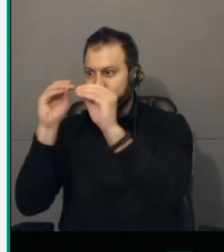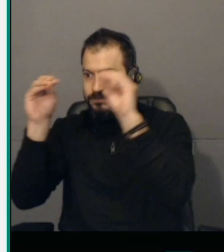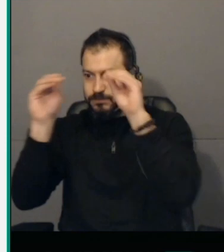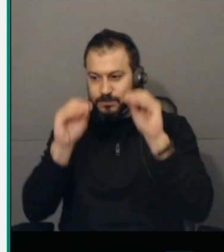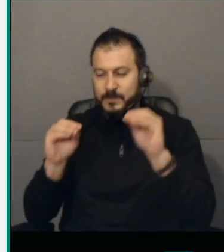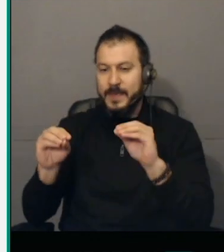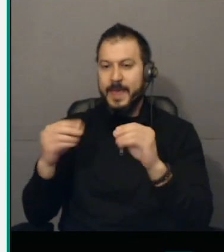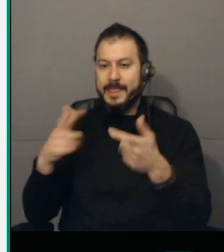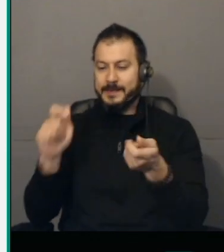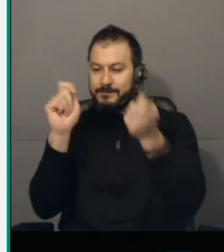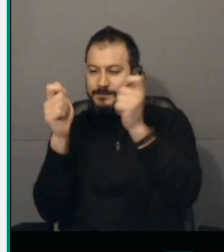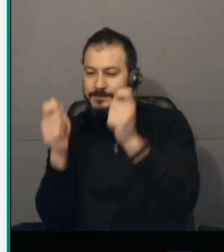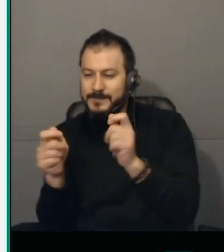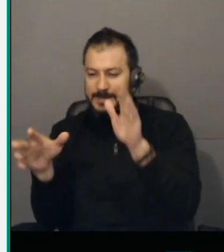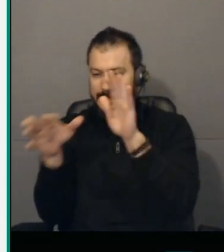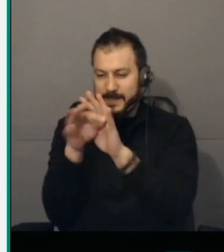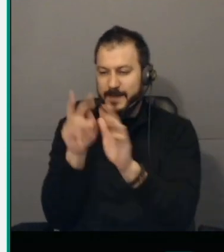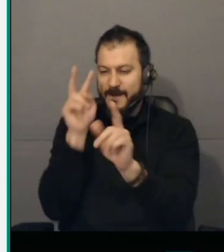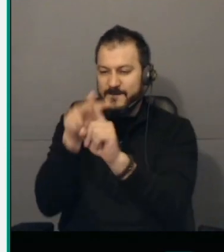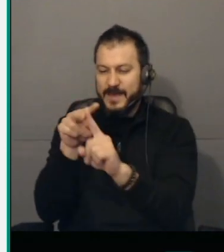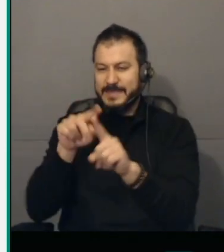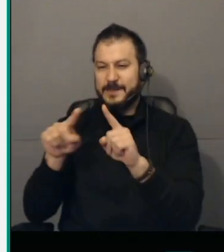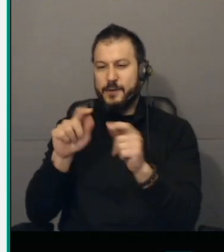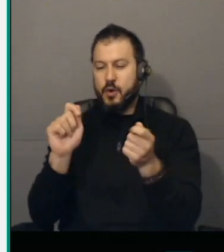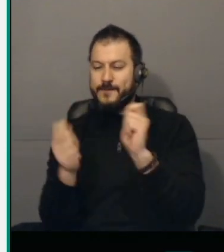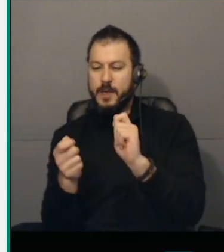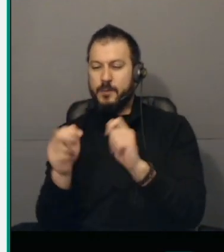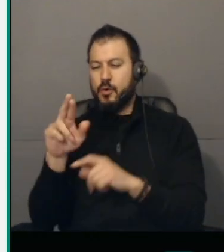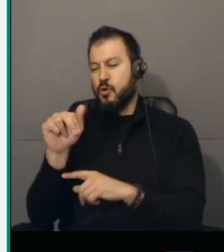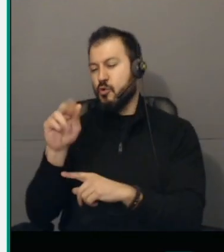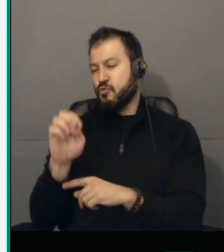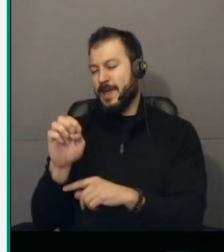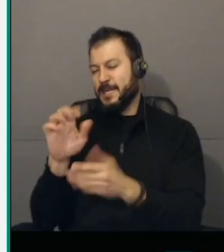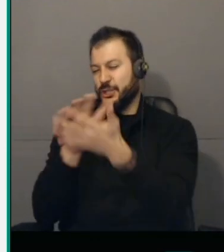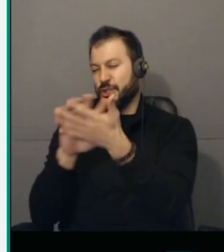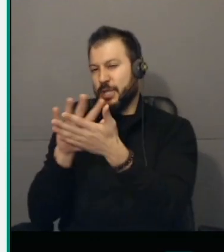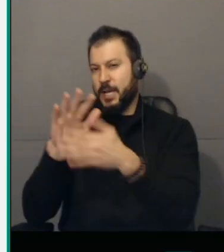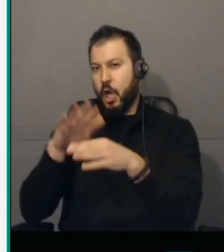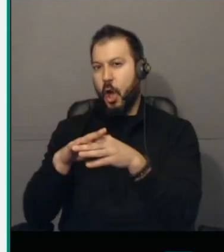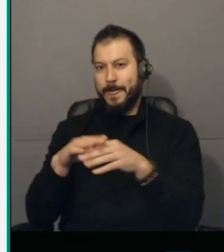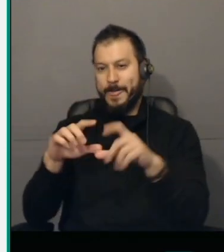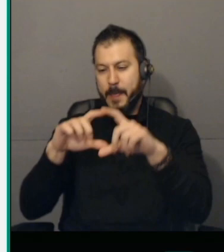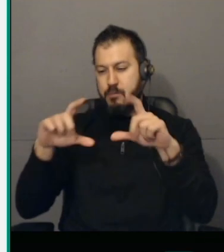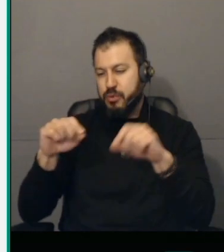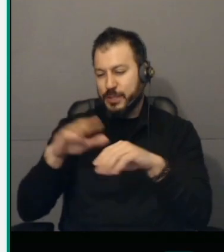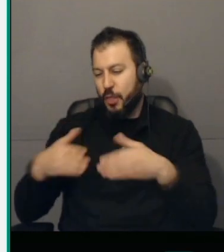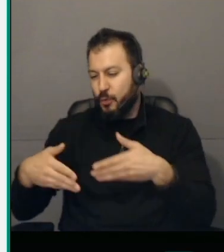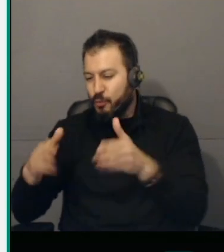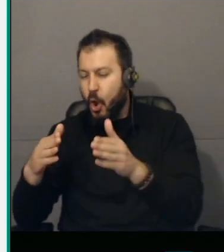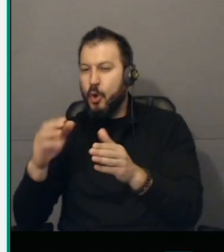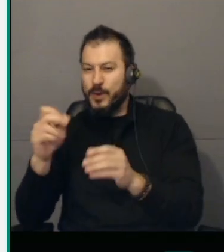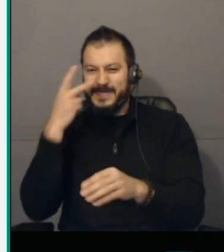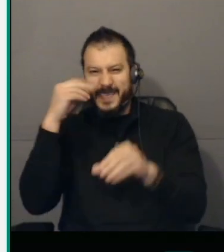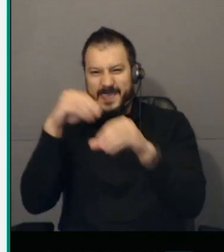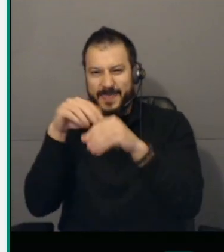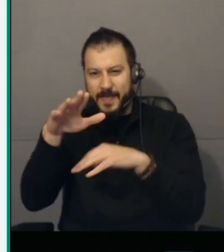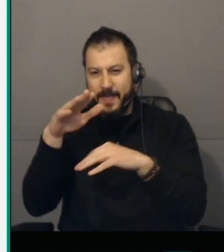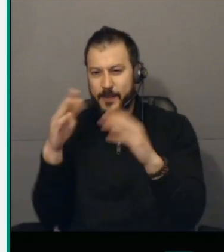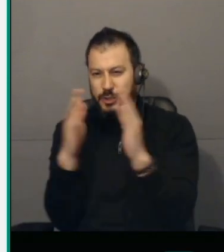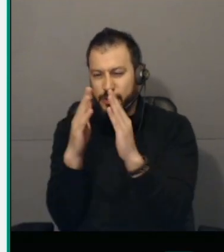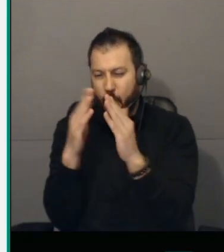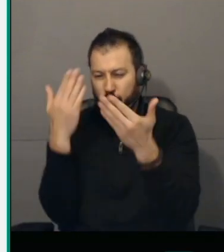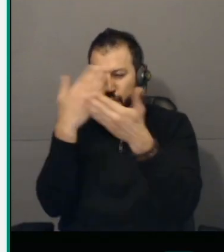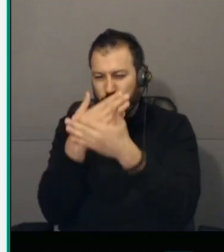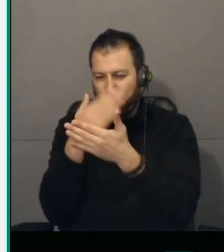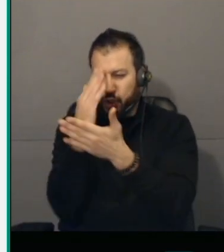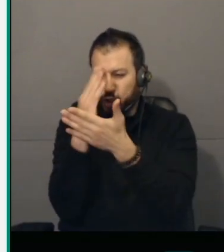nature is allowing it to selectively apply variable rate shading to individual small bricks on the road, where you can see it can even get into there on the